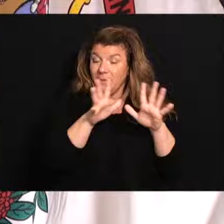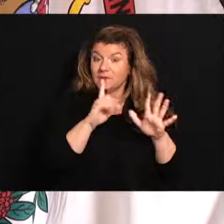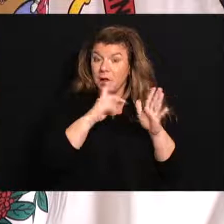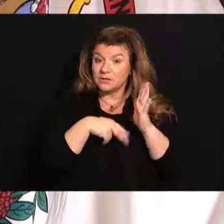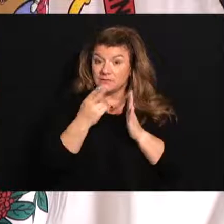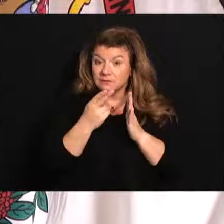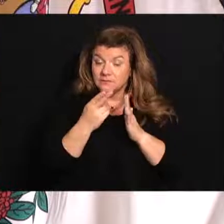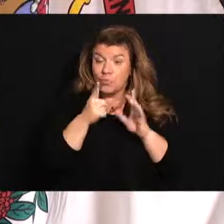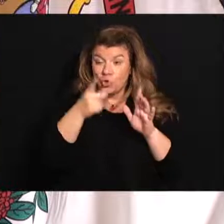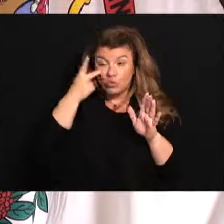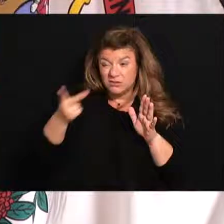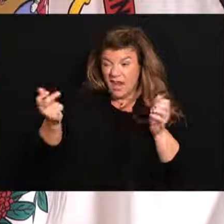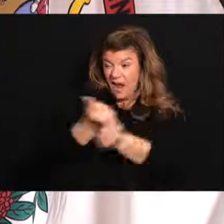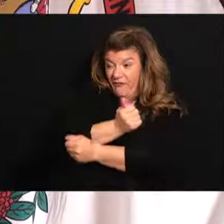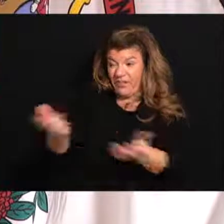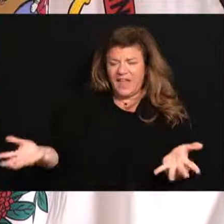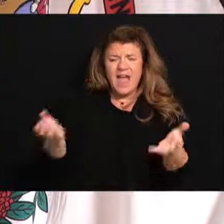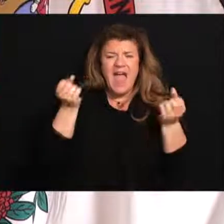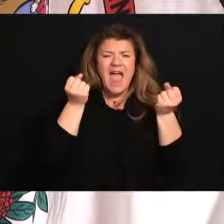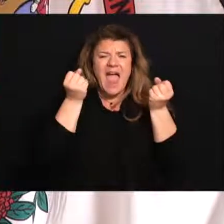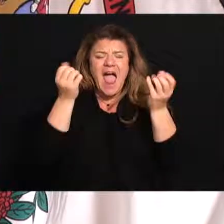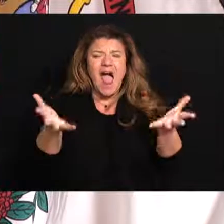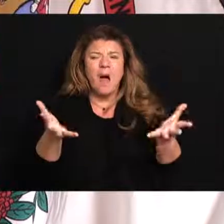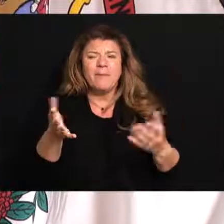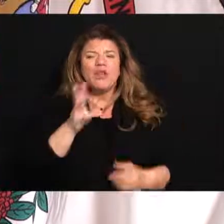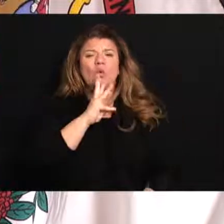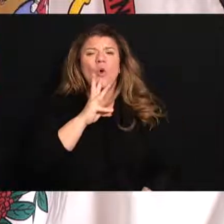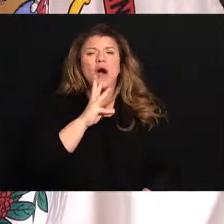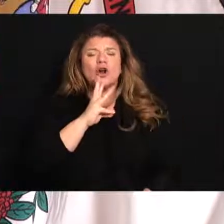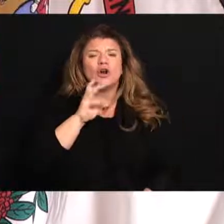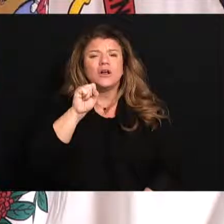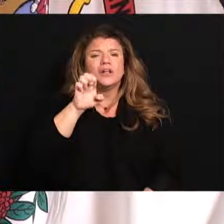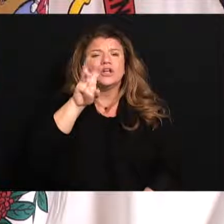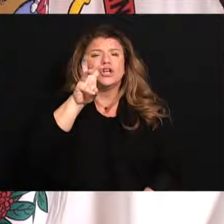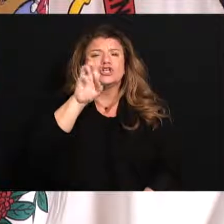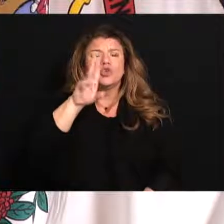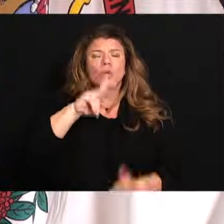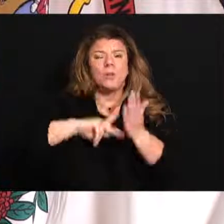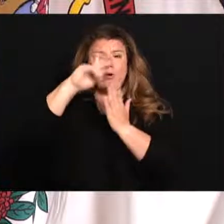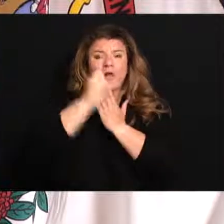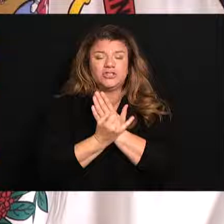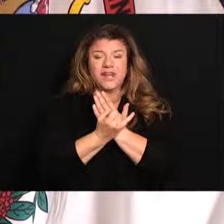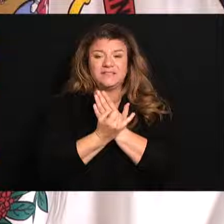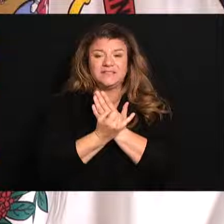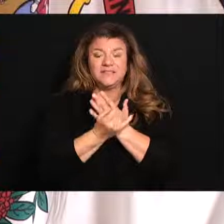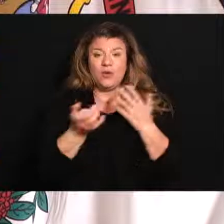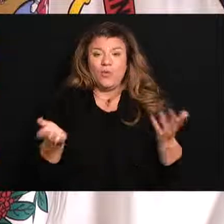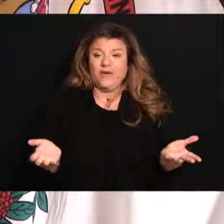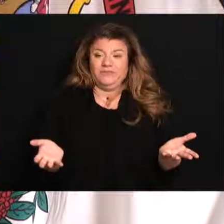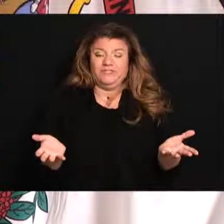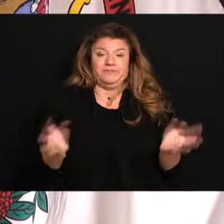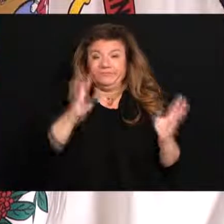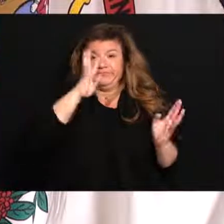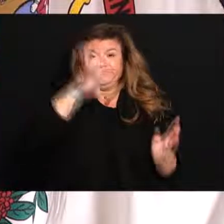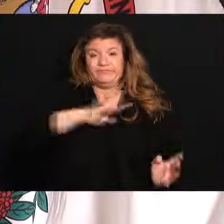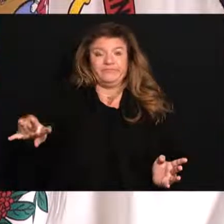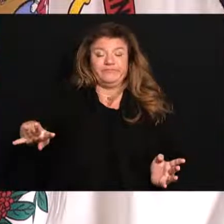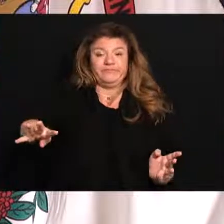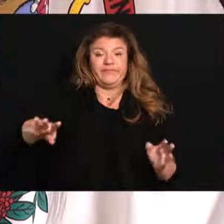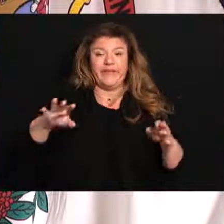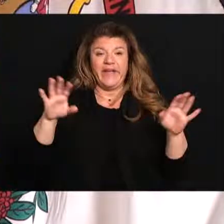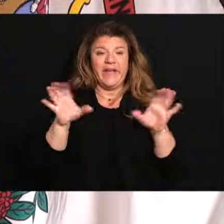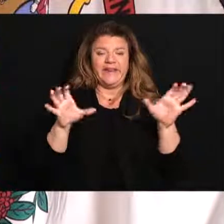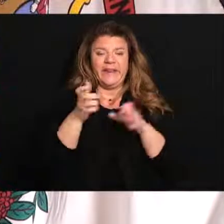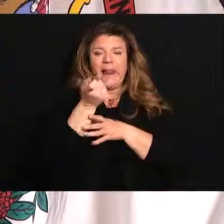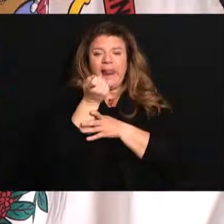to it, how many water and sewer projects we basically went defunct, and we did very